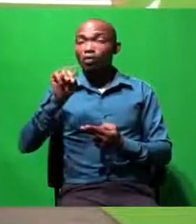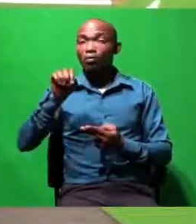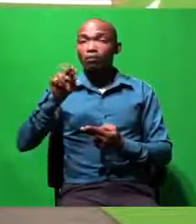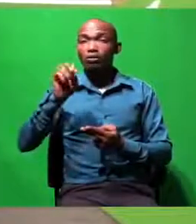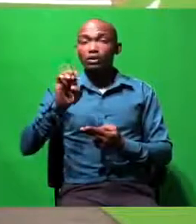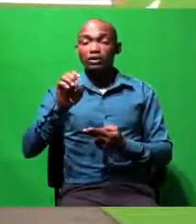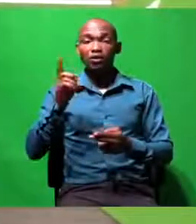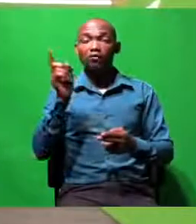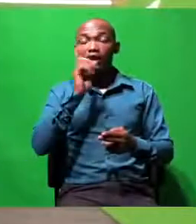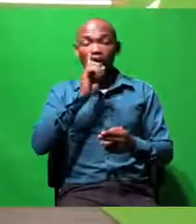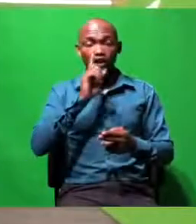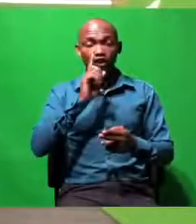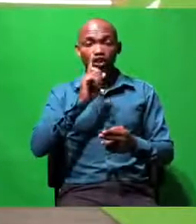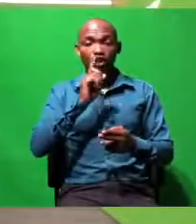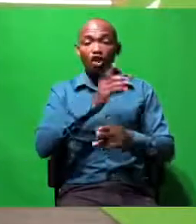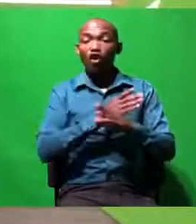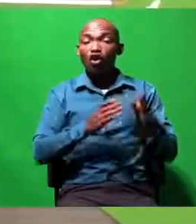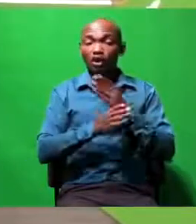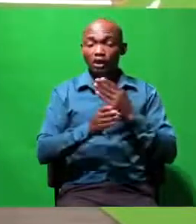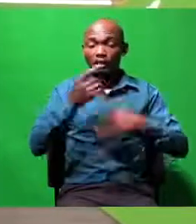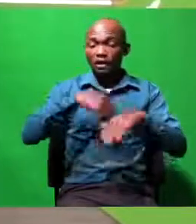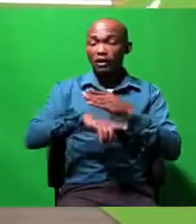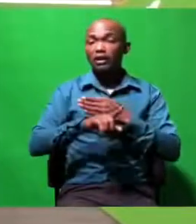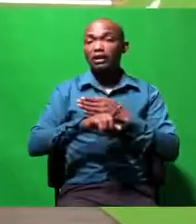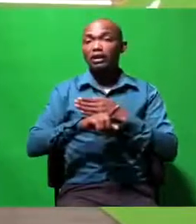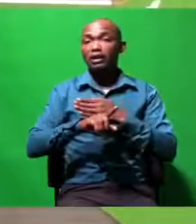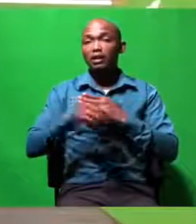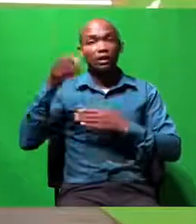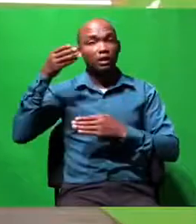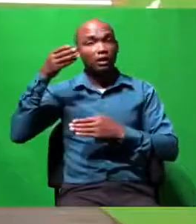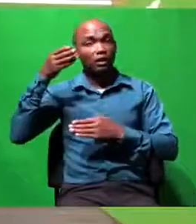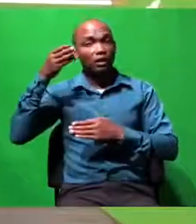the component of each organ of government, as far as you know.